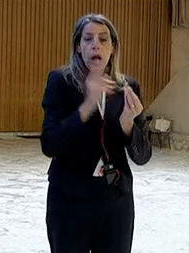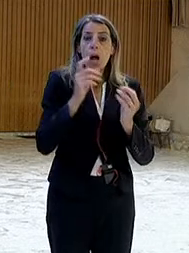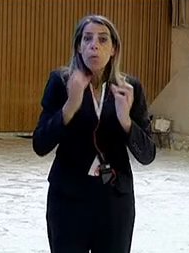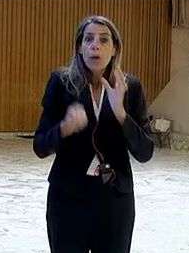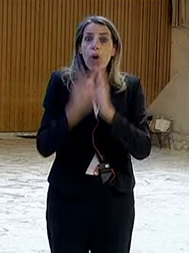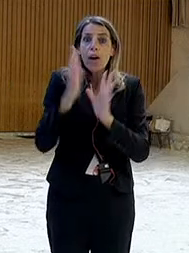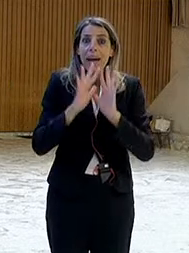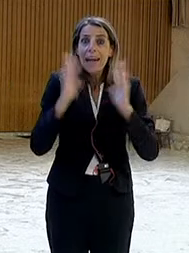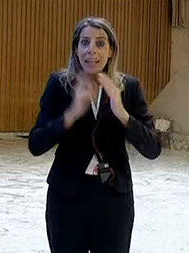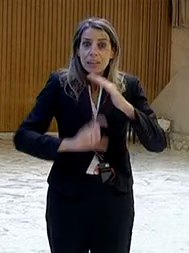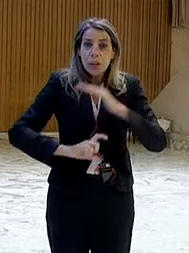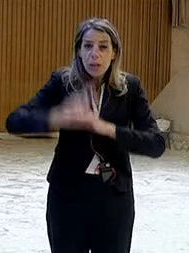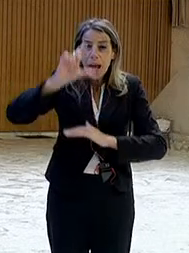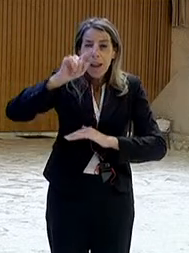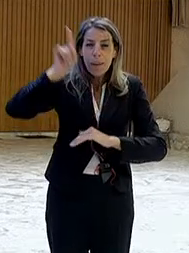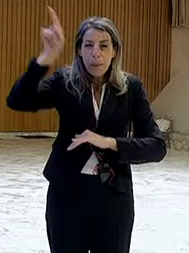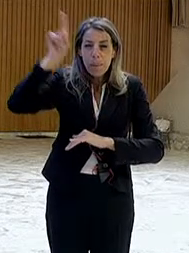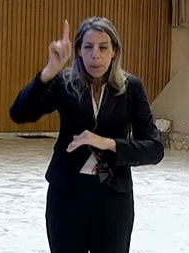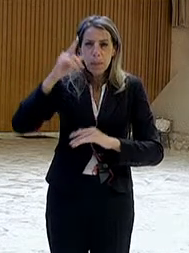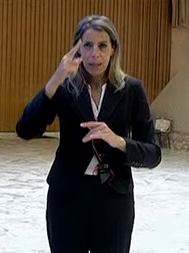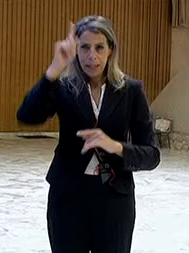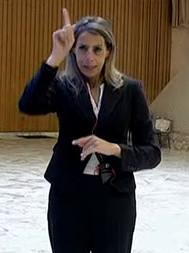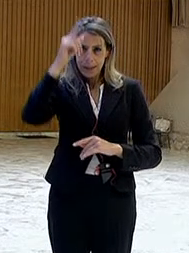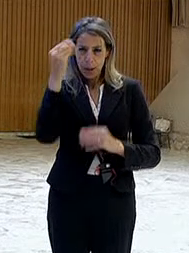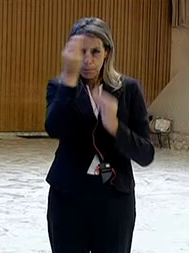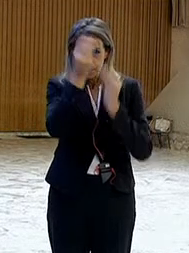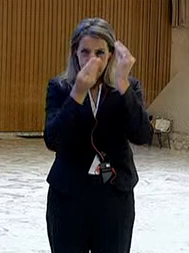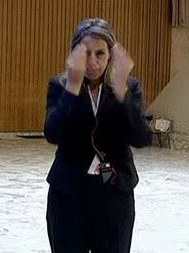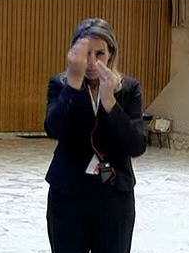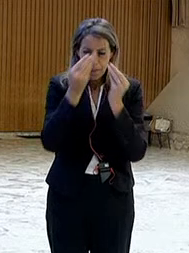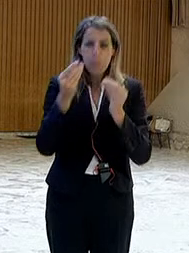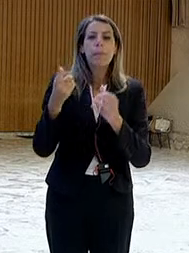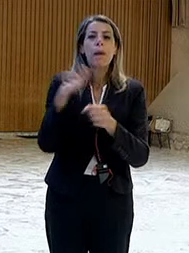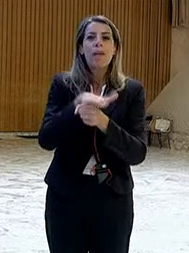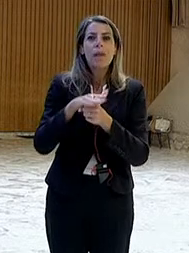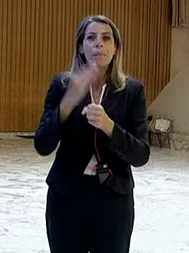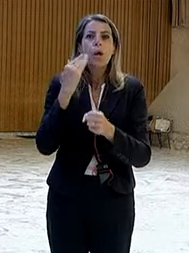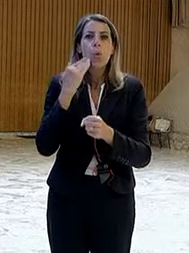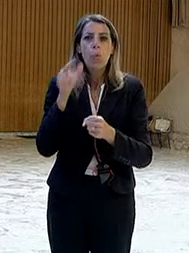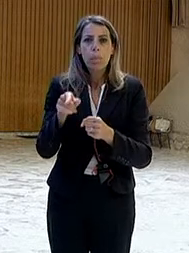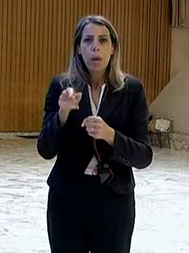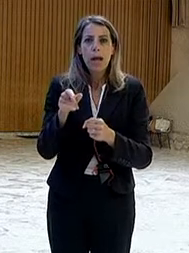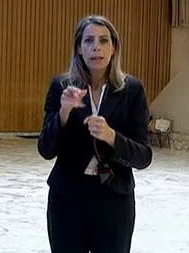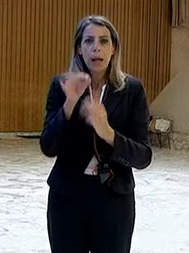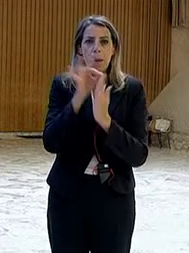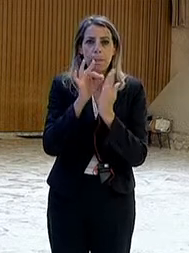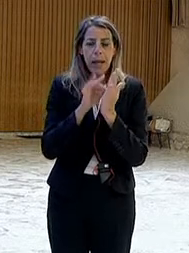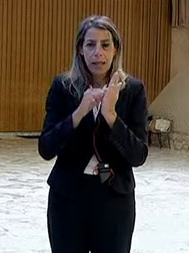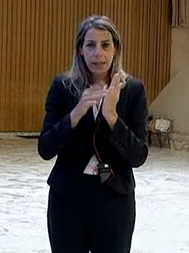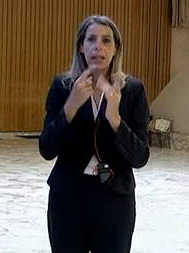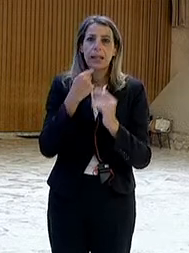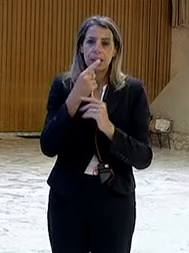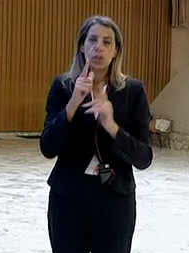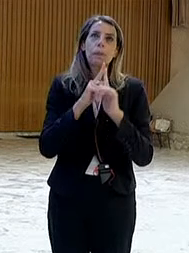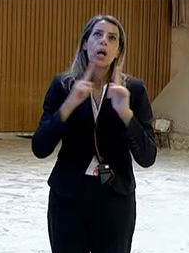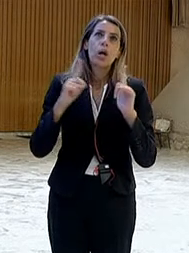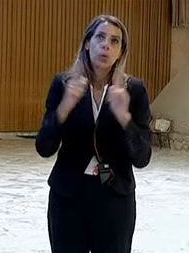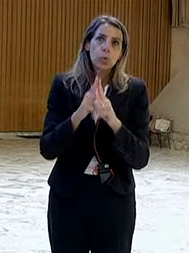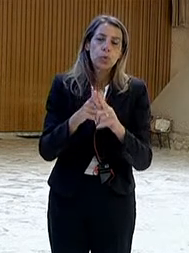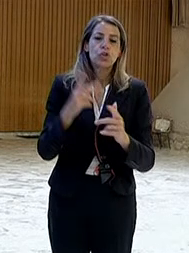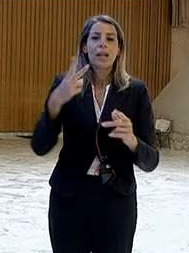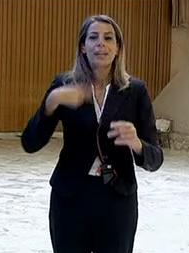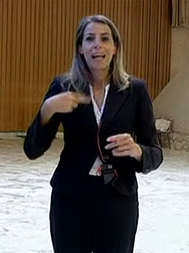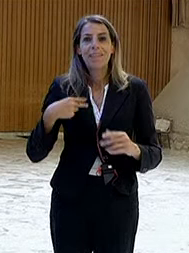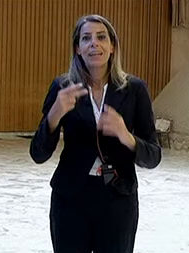God wove the implicit practices that we collectively call the liturgy of domestic church life into his design for the